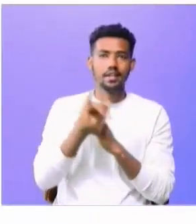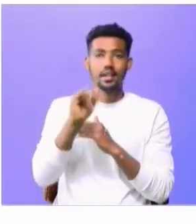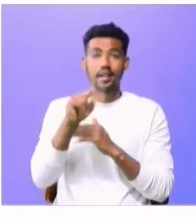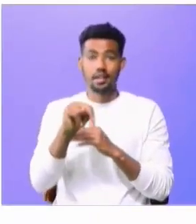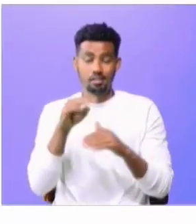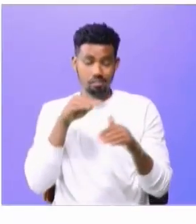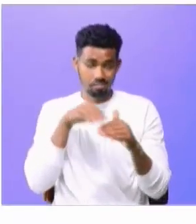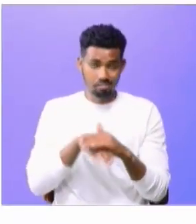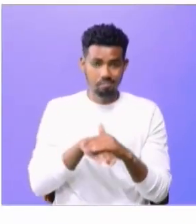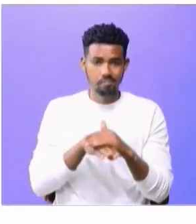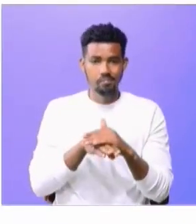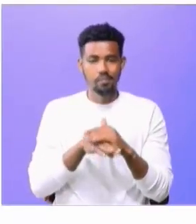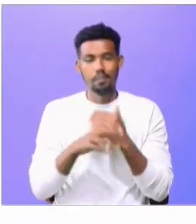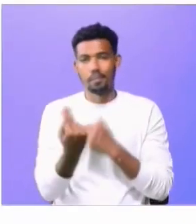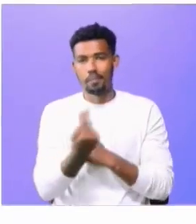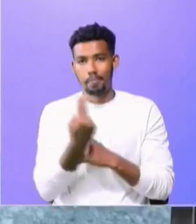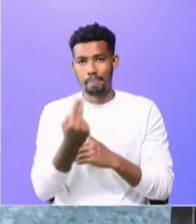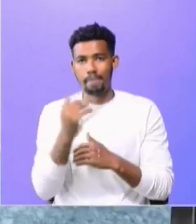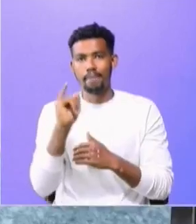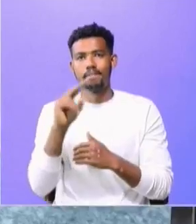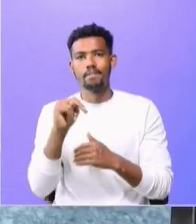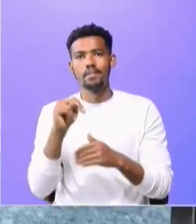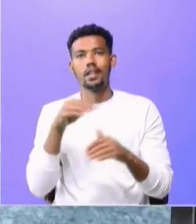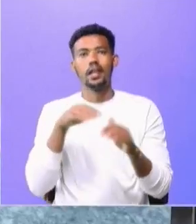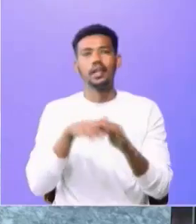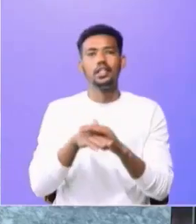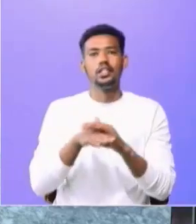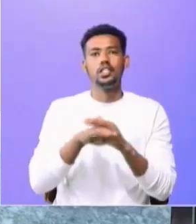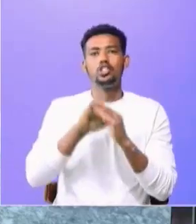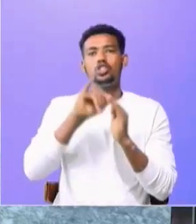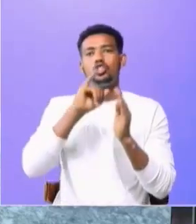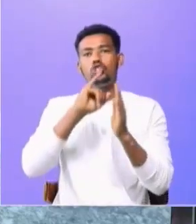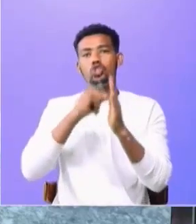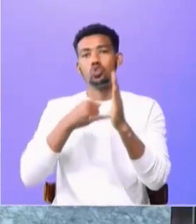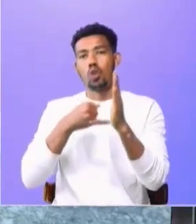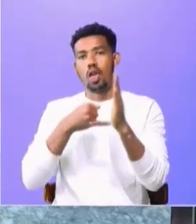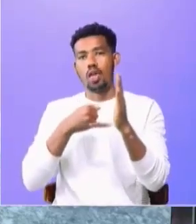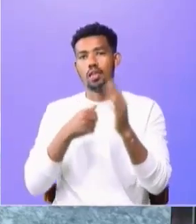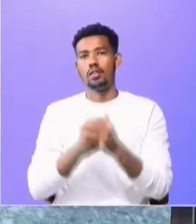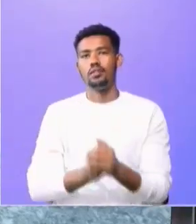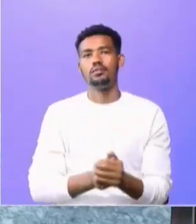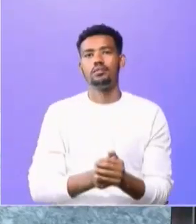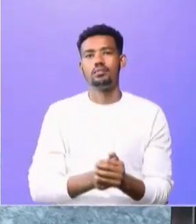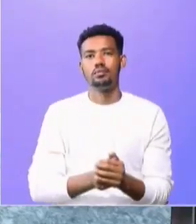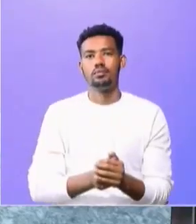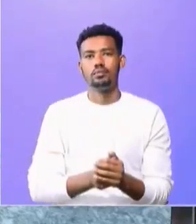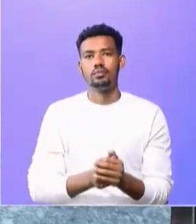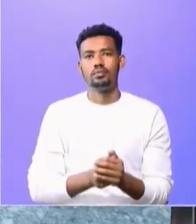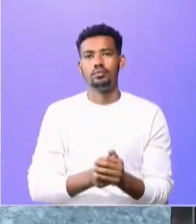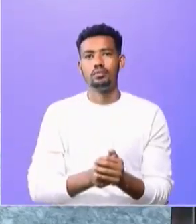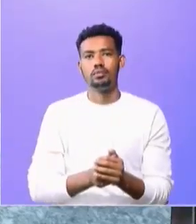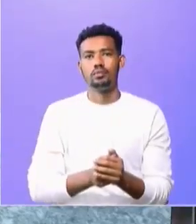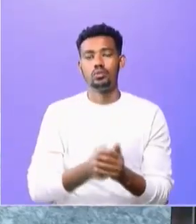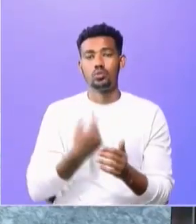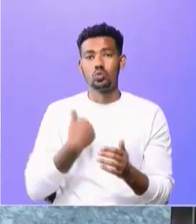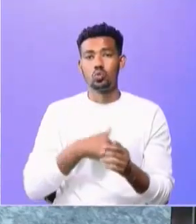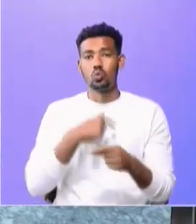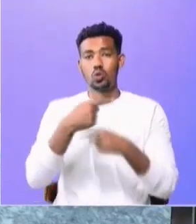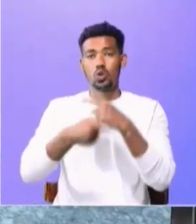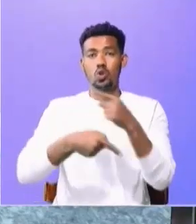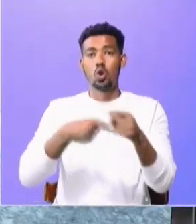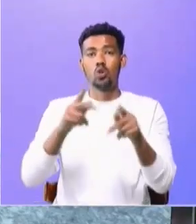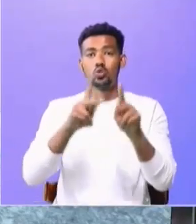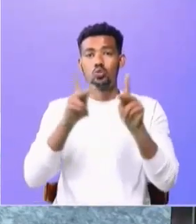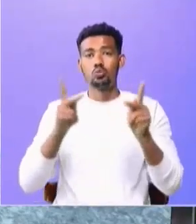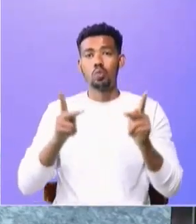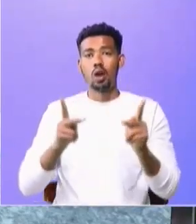The class began in July. The class began in July. We go to park.